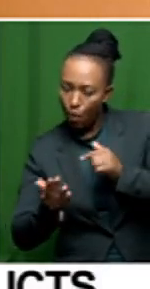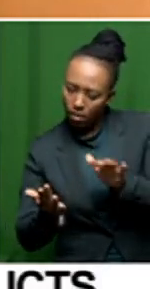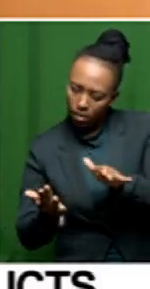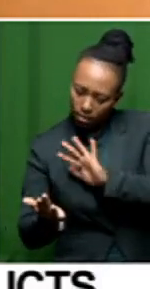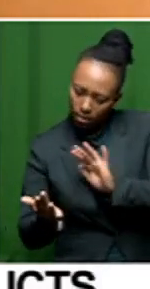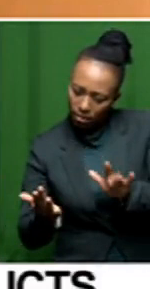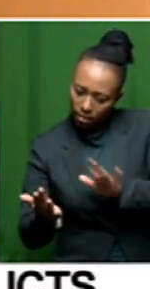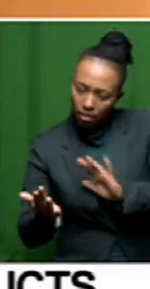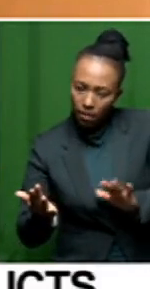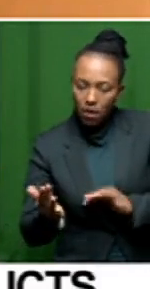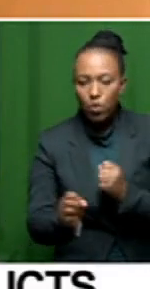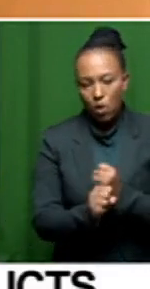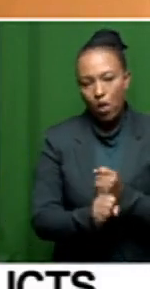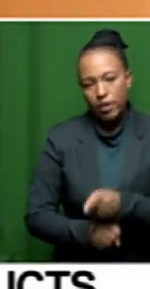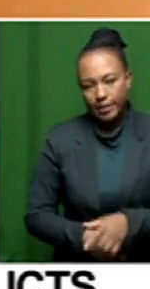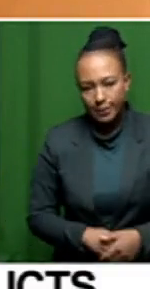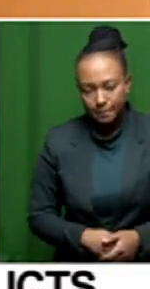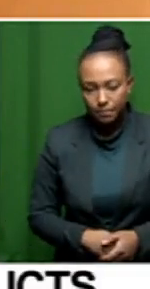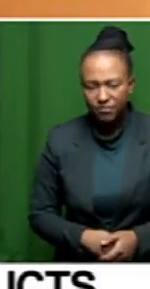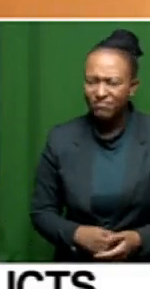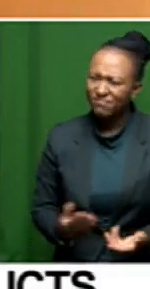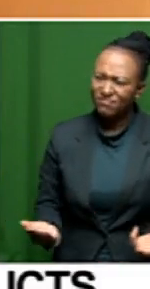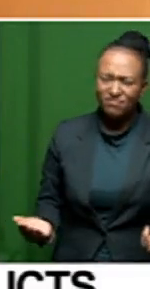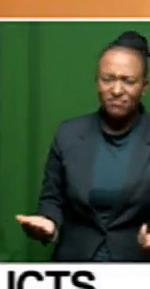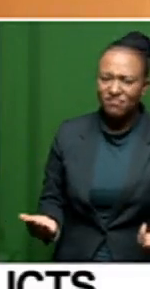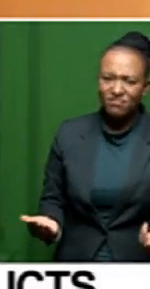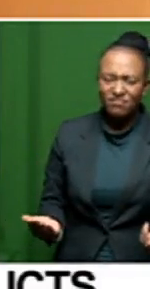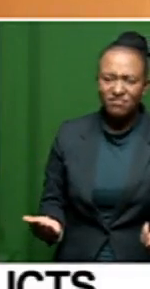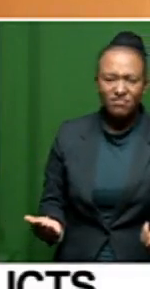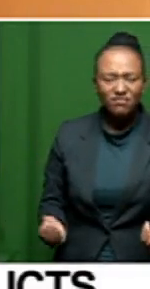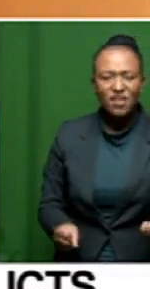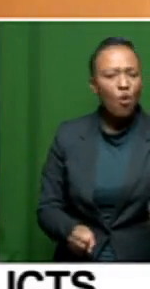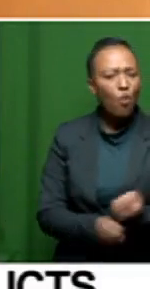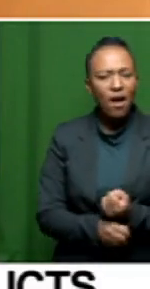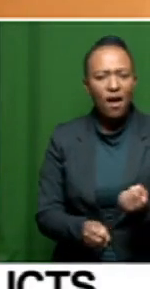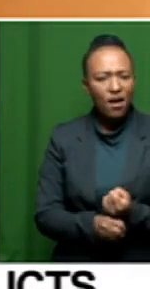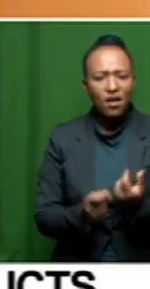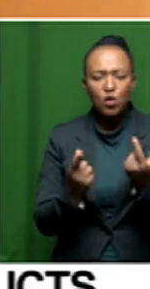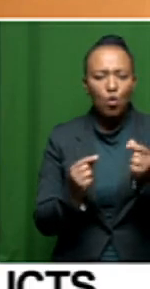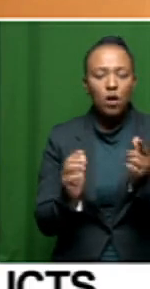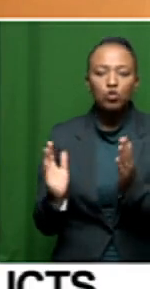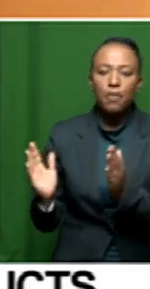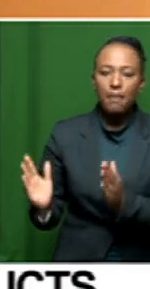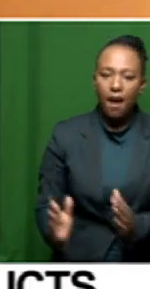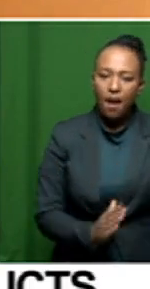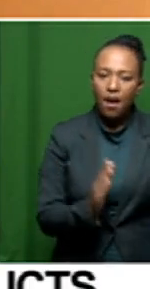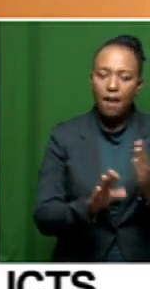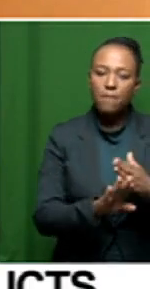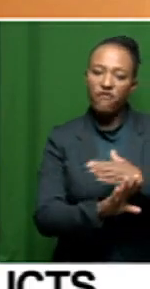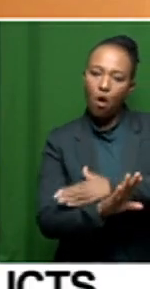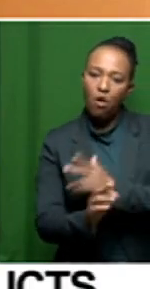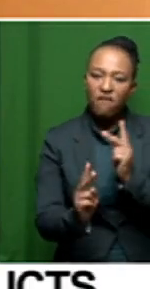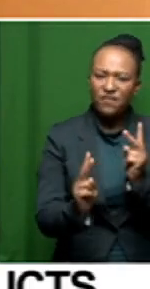work on top of it. But Ms. Ngwenya, what work did you do in preparation for this visit? I'm curious